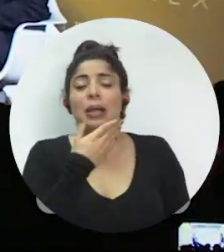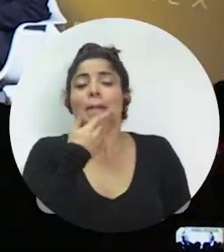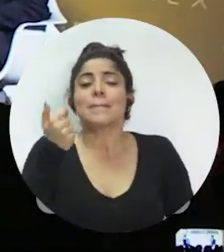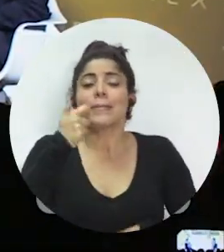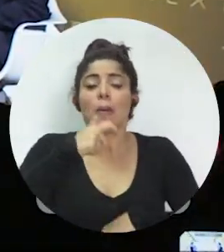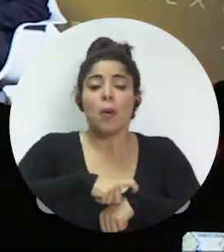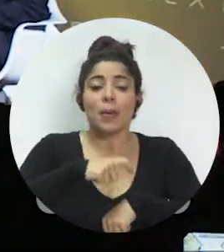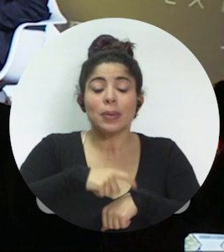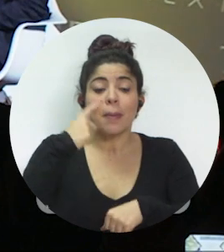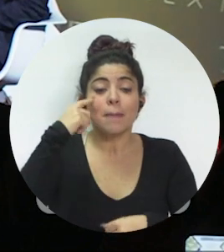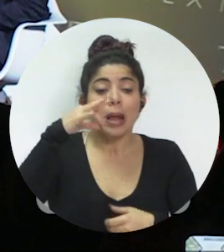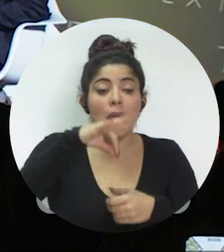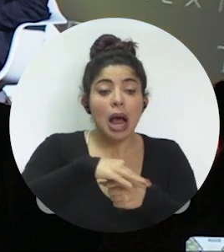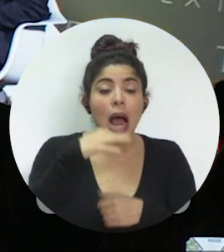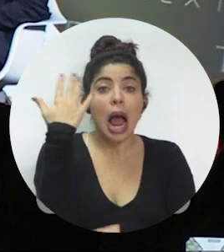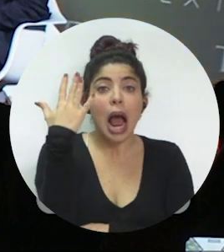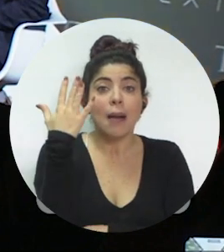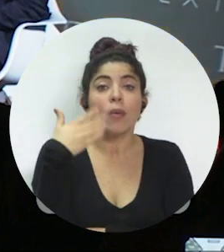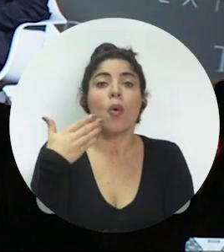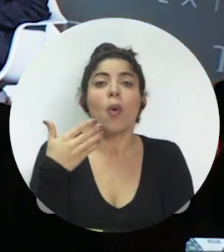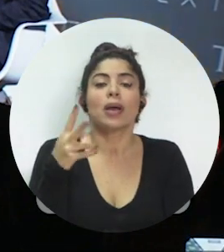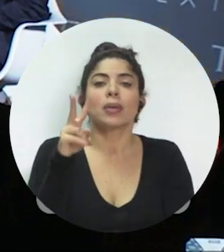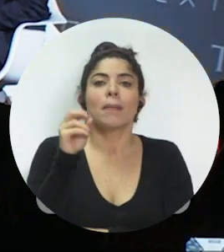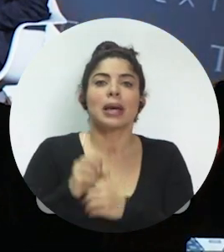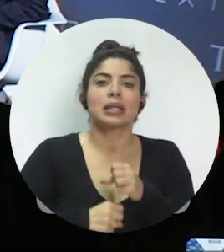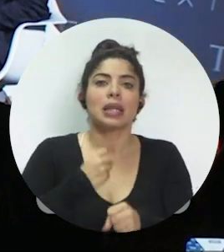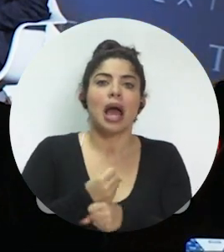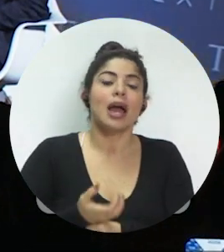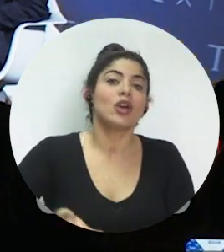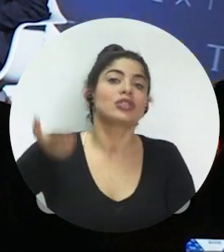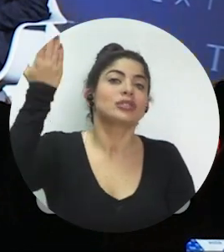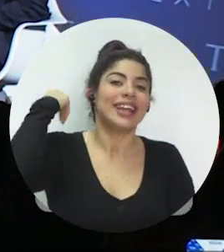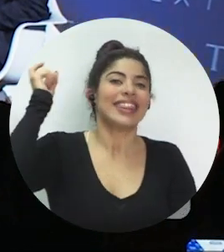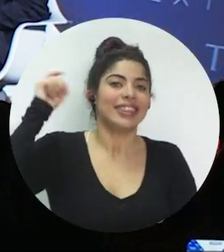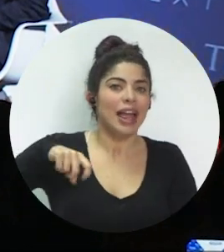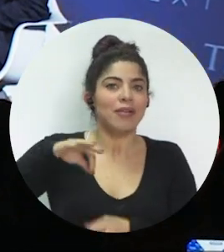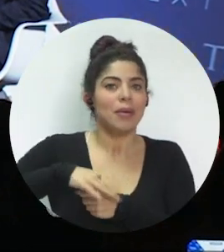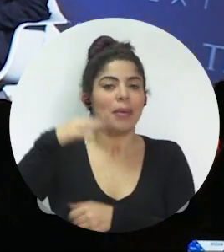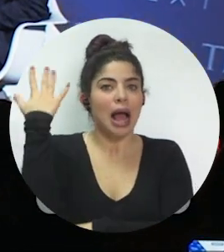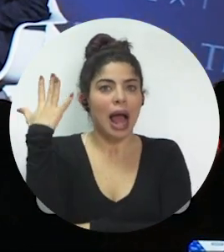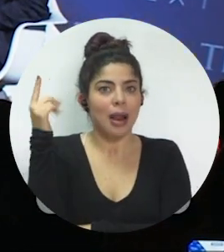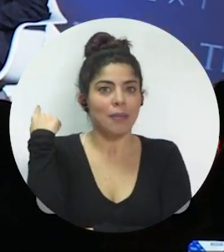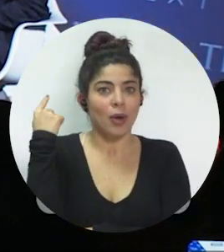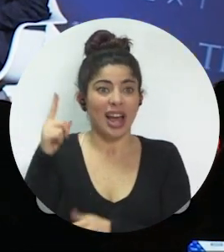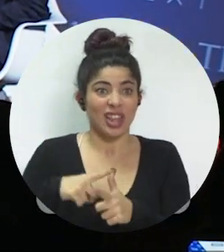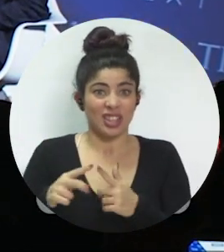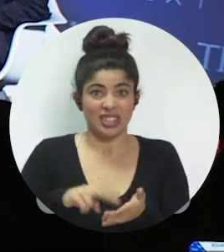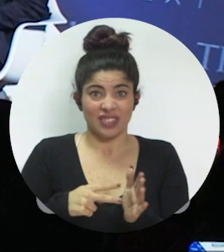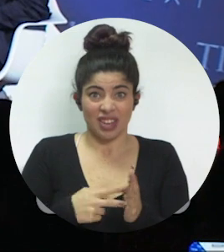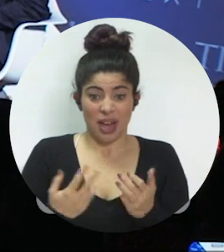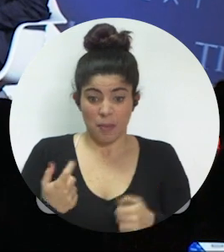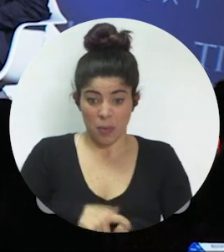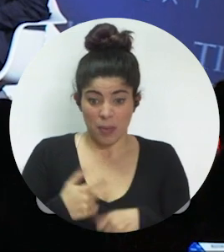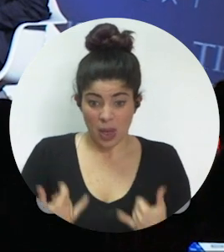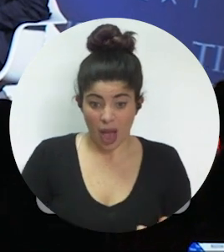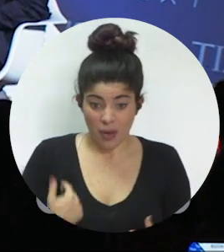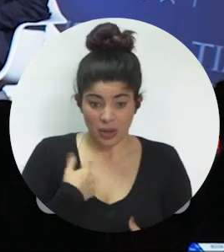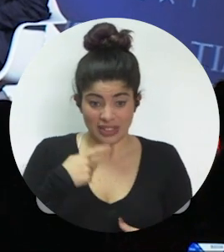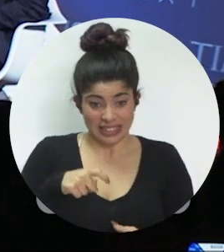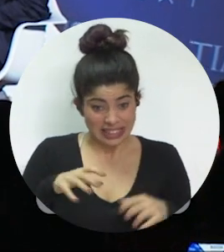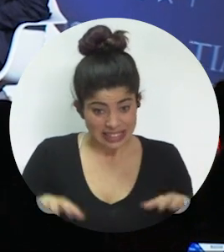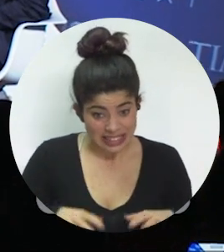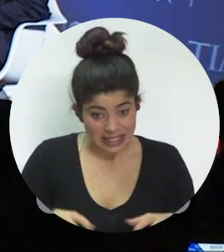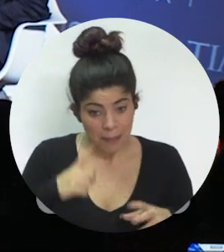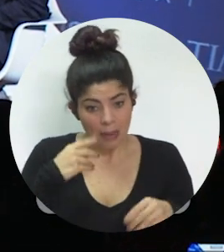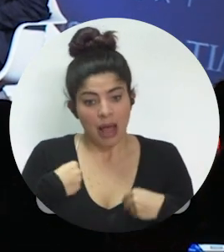So there's a Chinese saying that the best time to plant a tree was 20 years ago. So